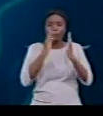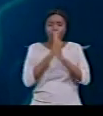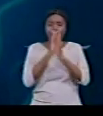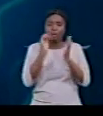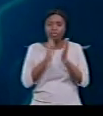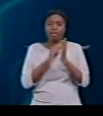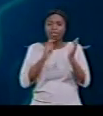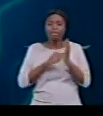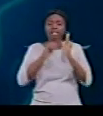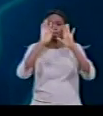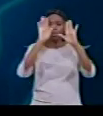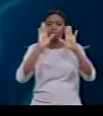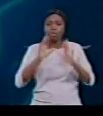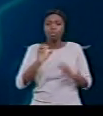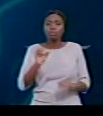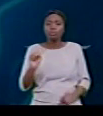miracles